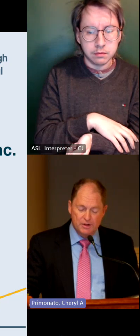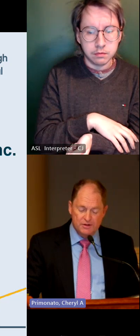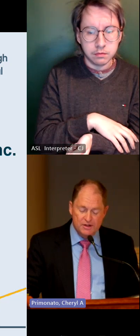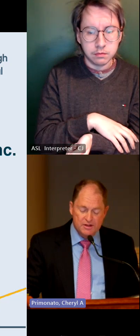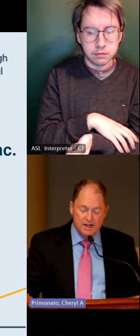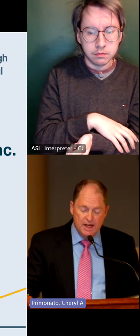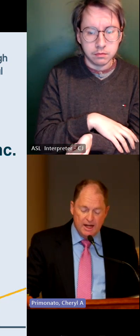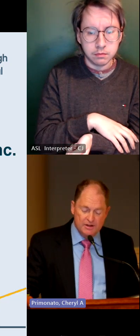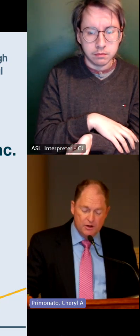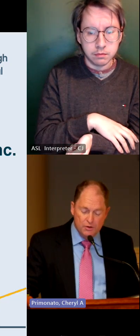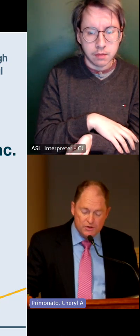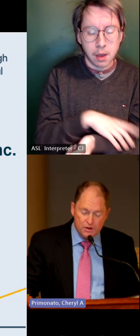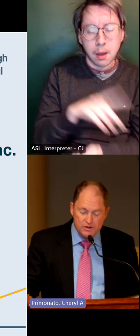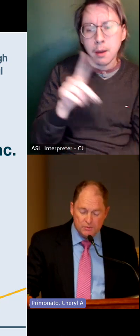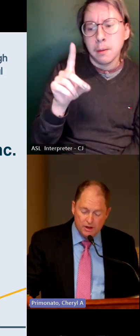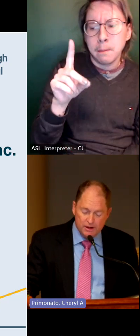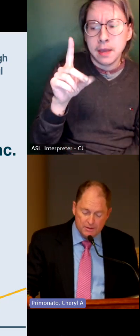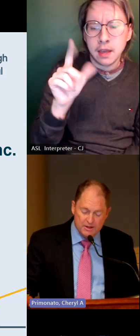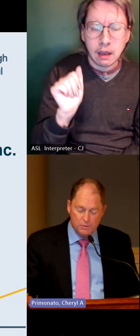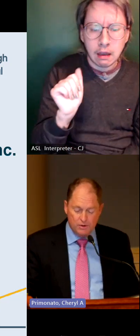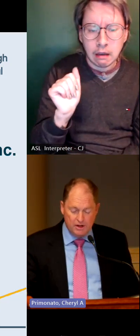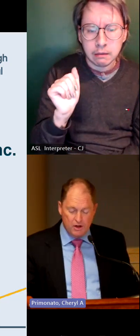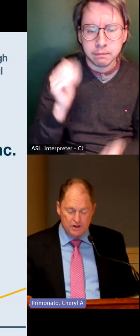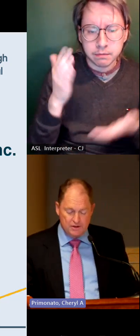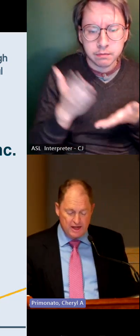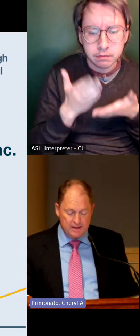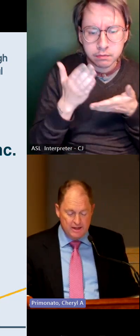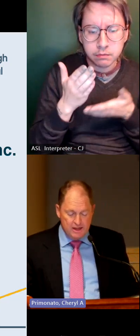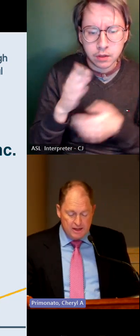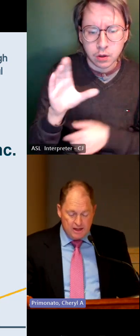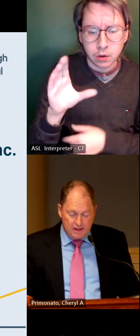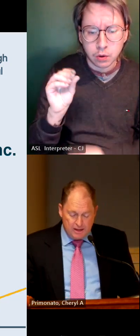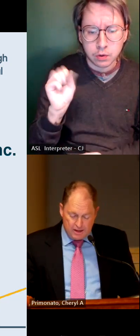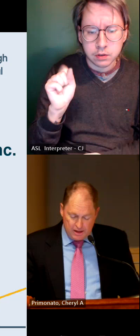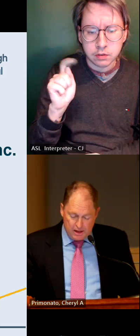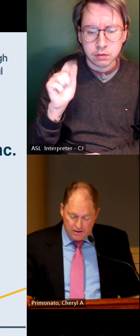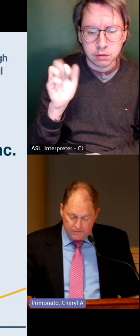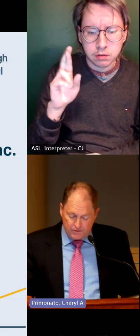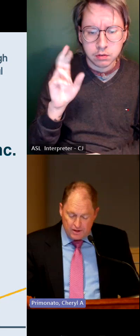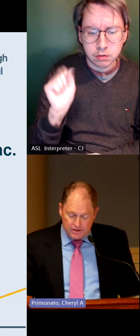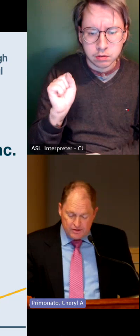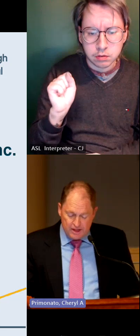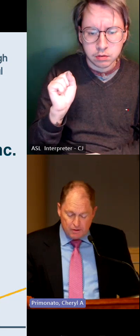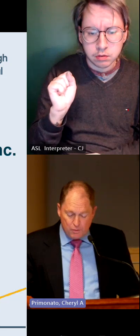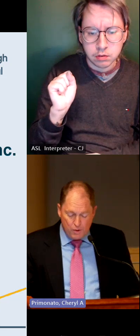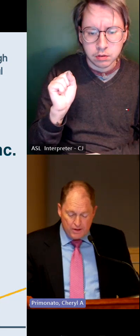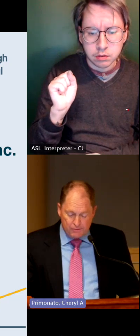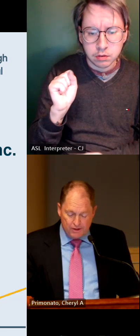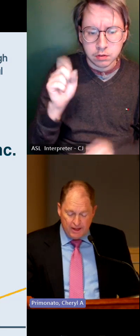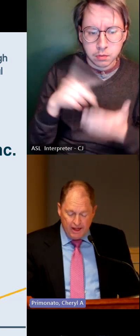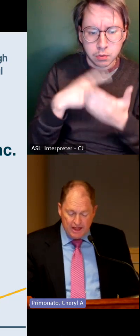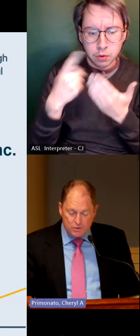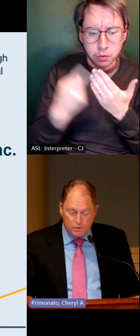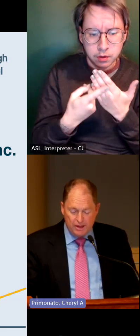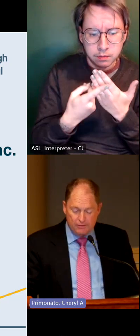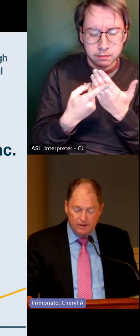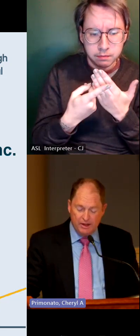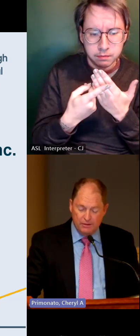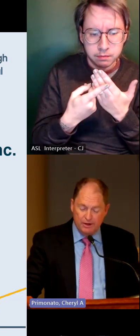General Services has a co-stars program, has awarded a contract of